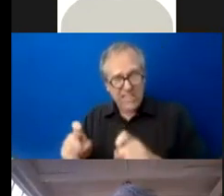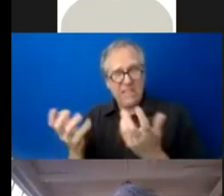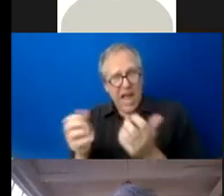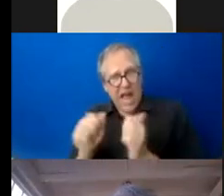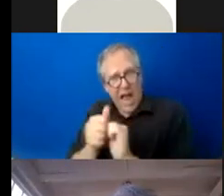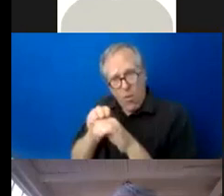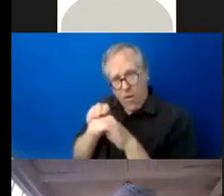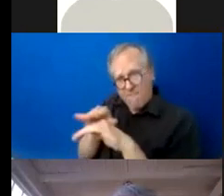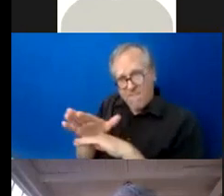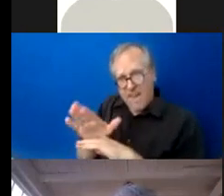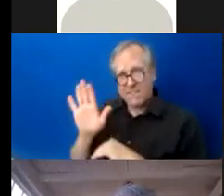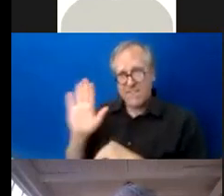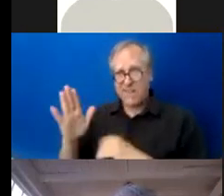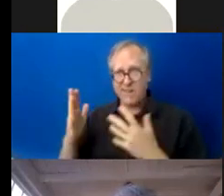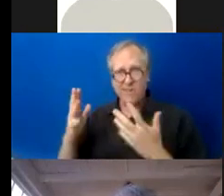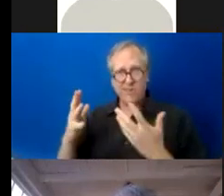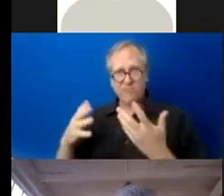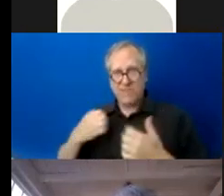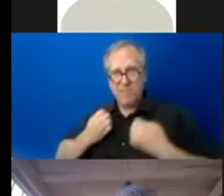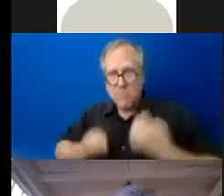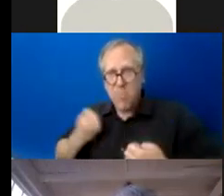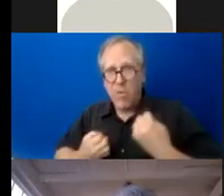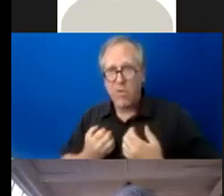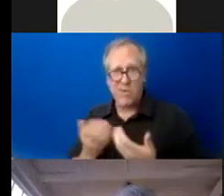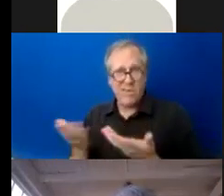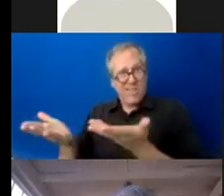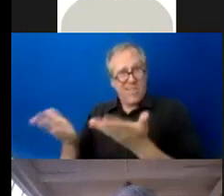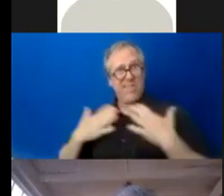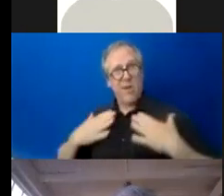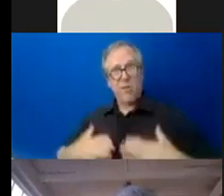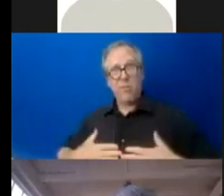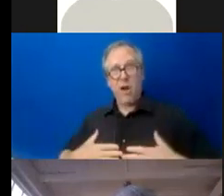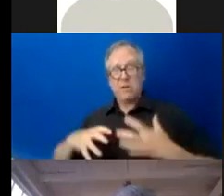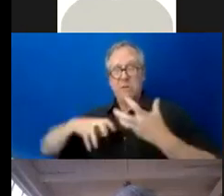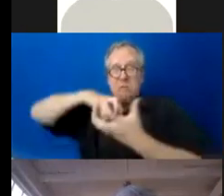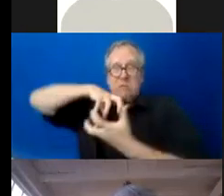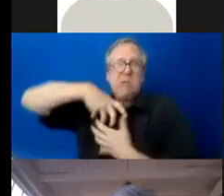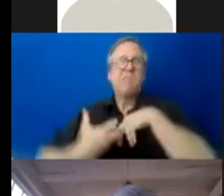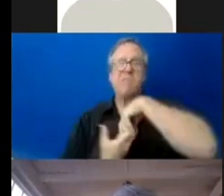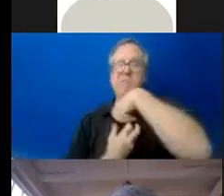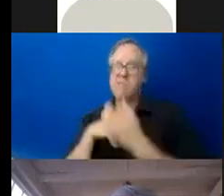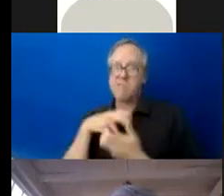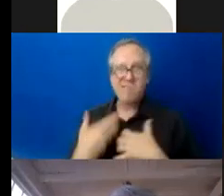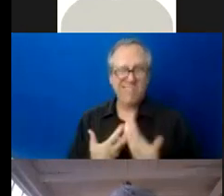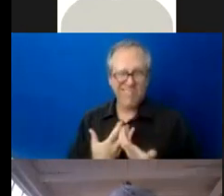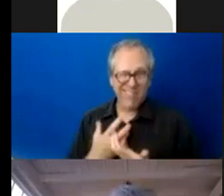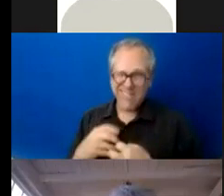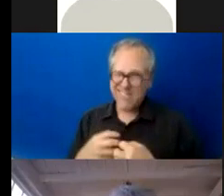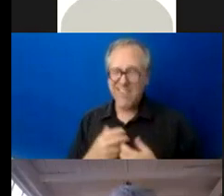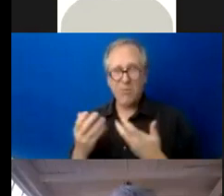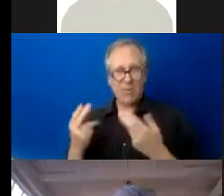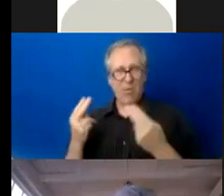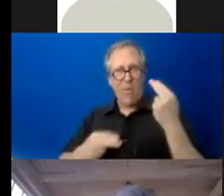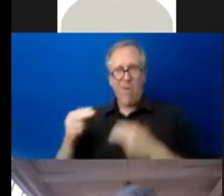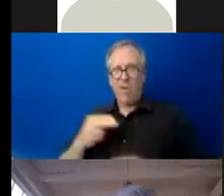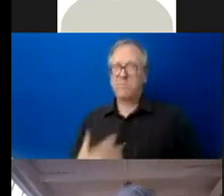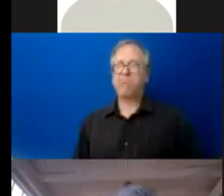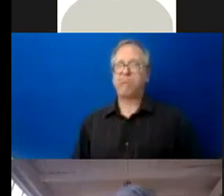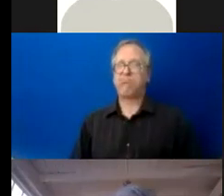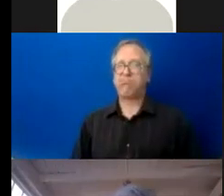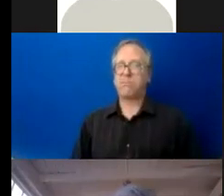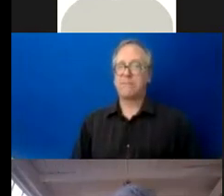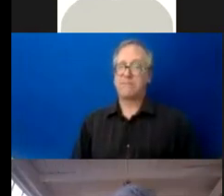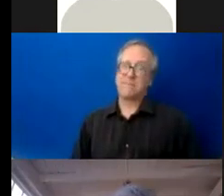affecting them? Because like I say, these are bodies with so much going on, especially, hormonally and